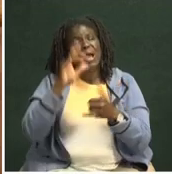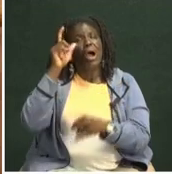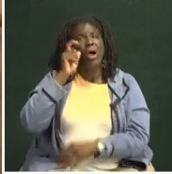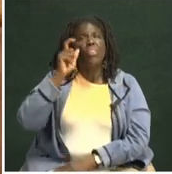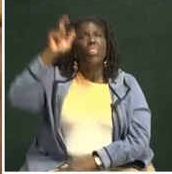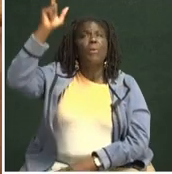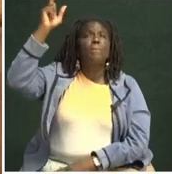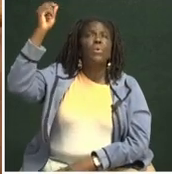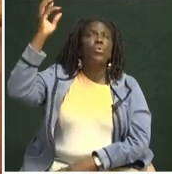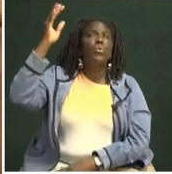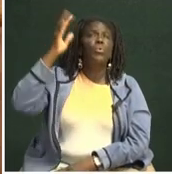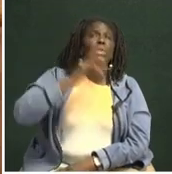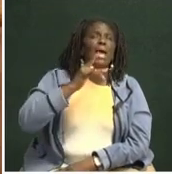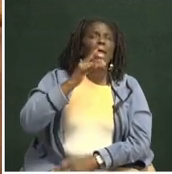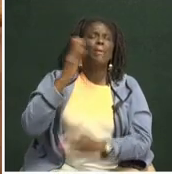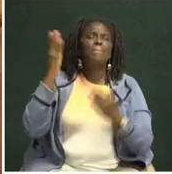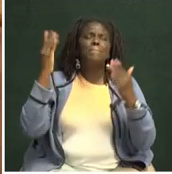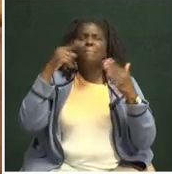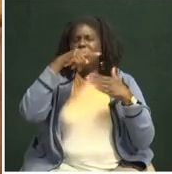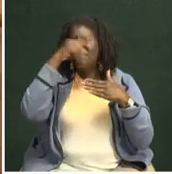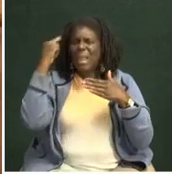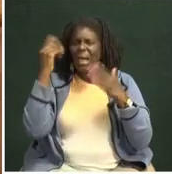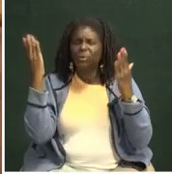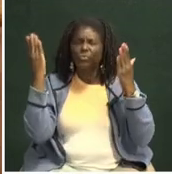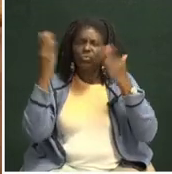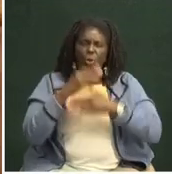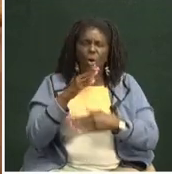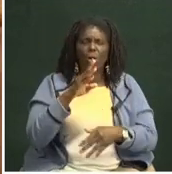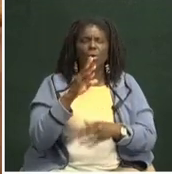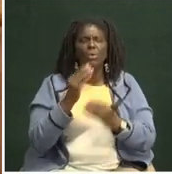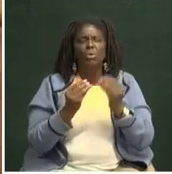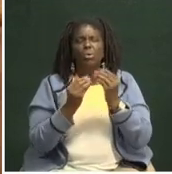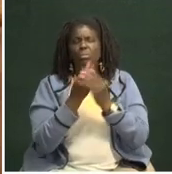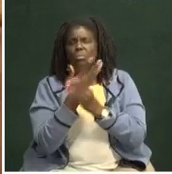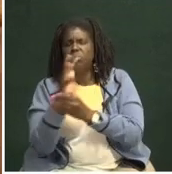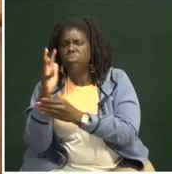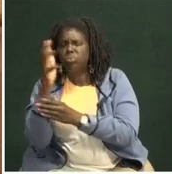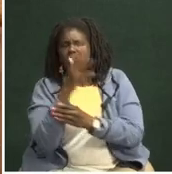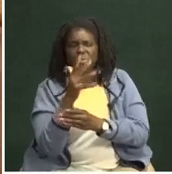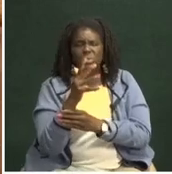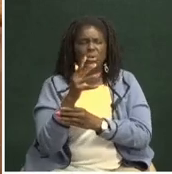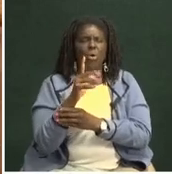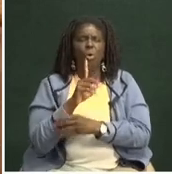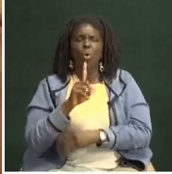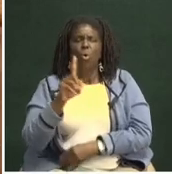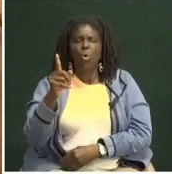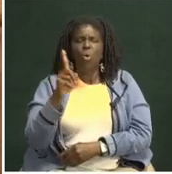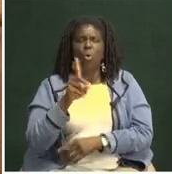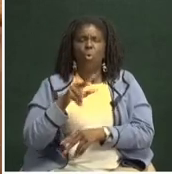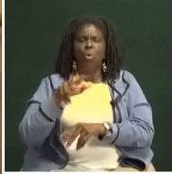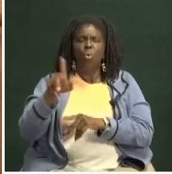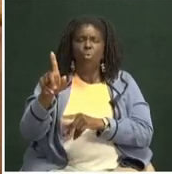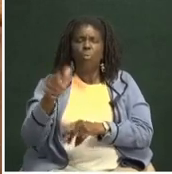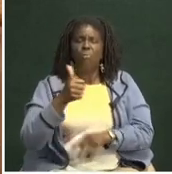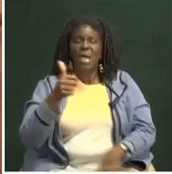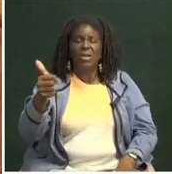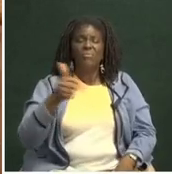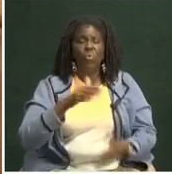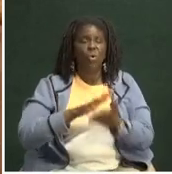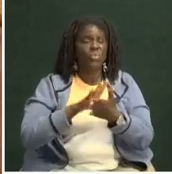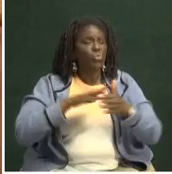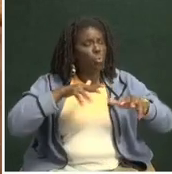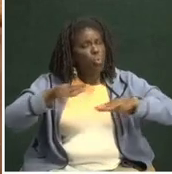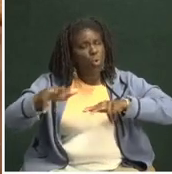bushes, walking 6 miles to and from school on an empty stomach under the hot sun on dusty